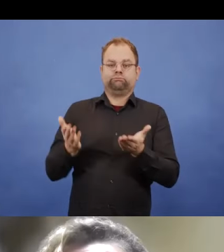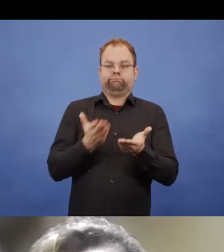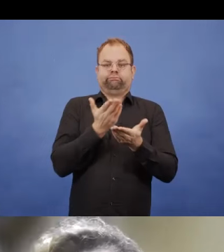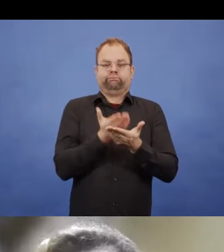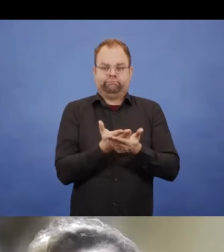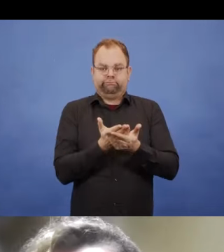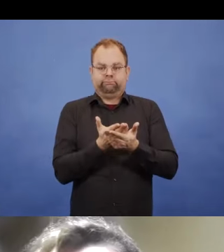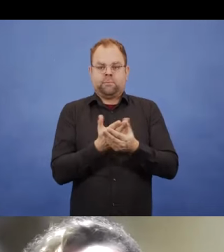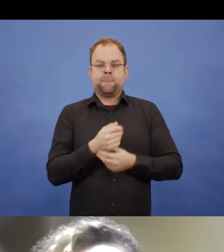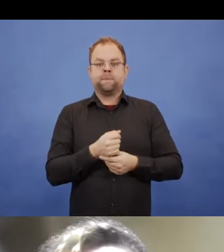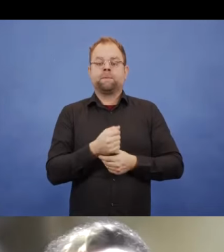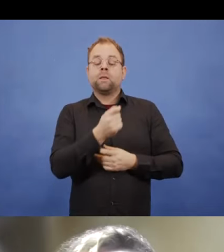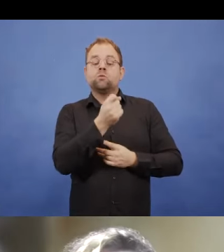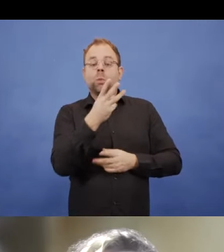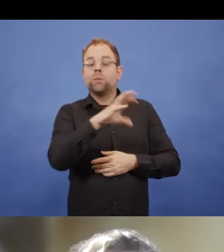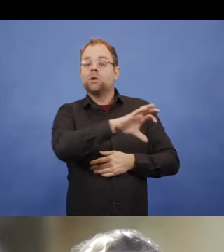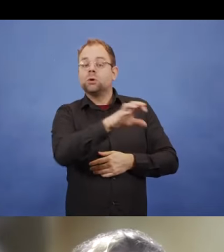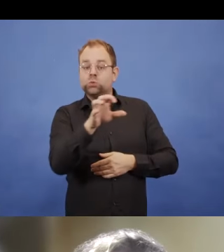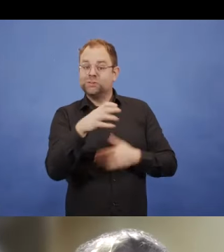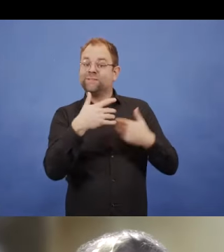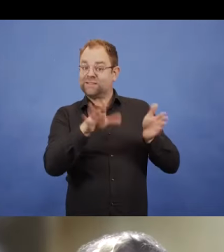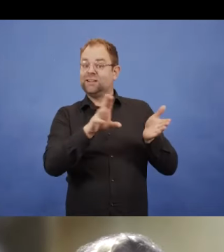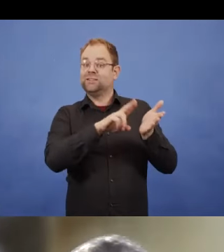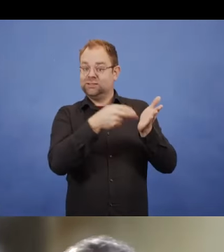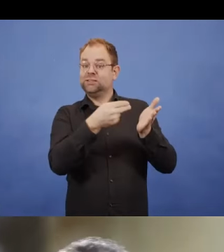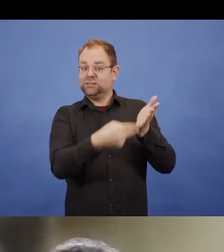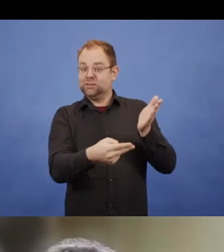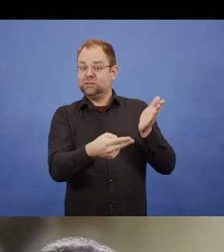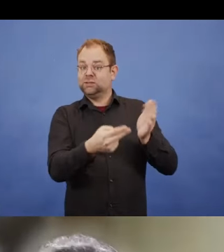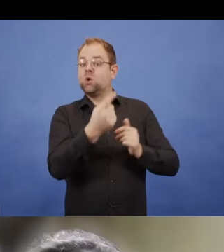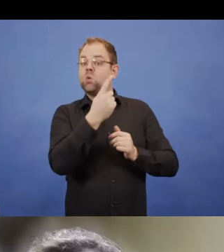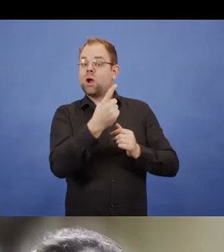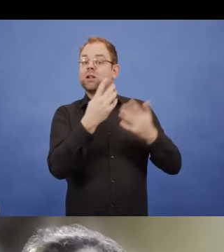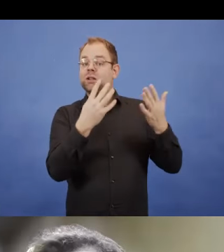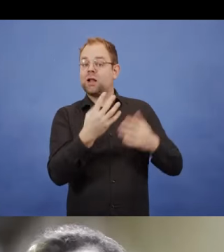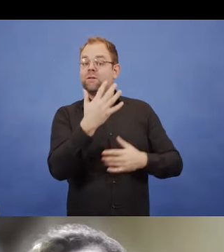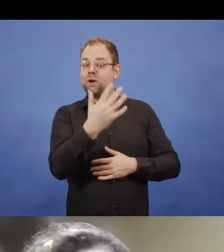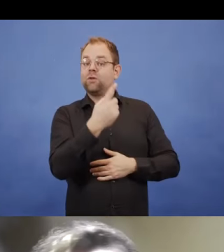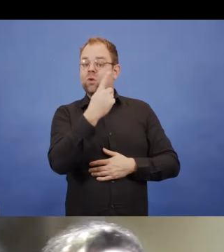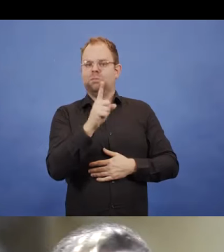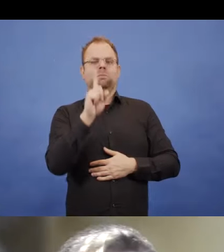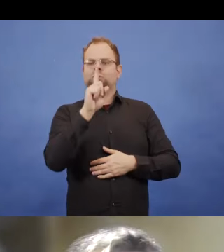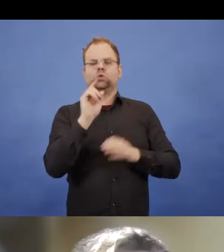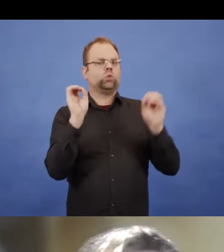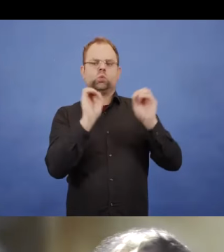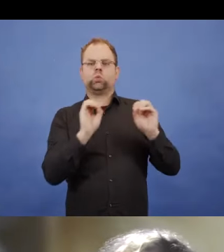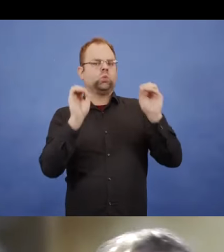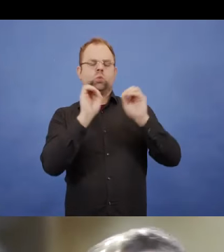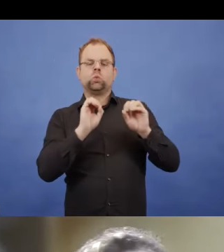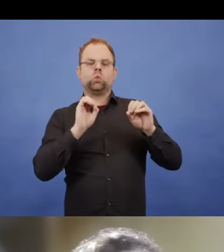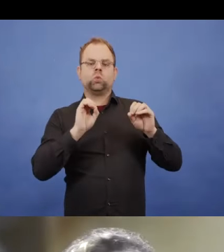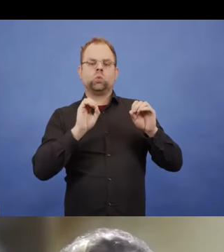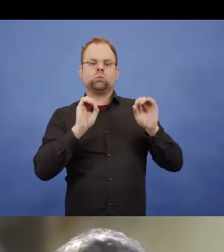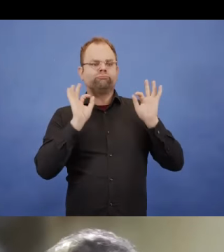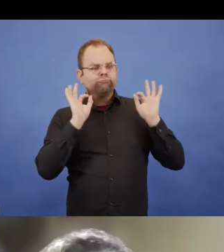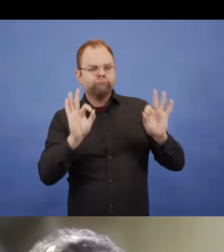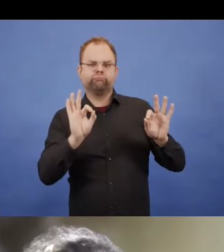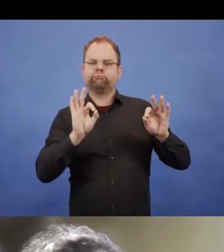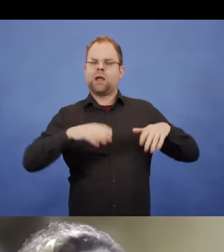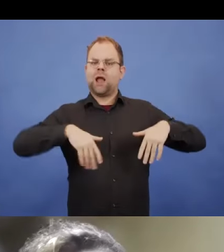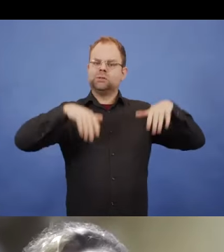asylum system. So in this situation, UNHCR is supporting them. So that's what we call joint or parallel